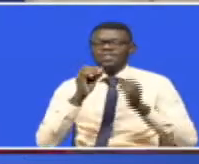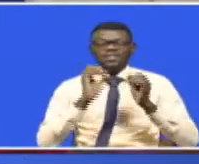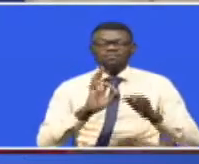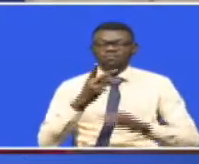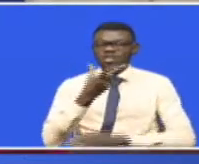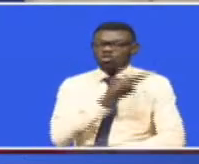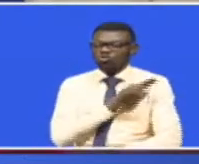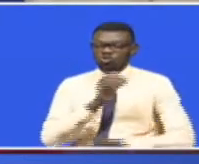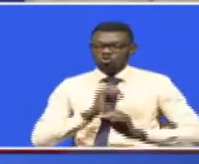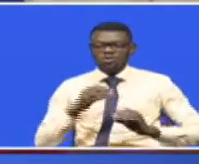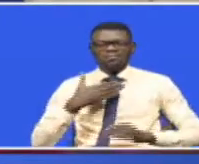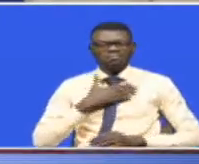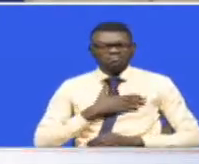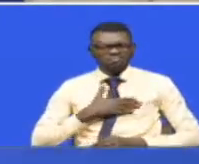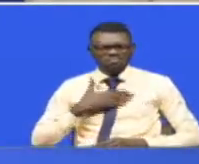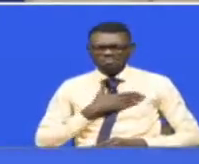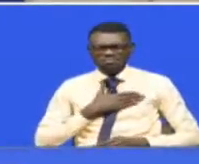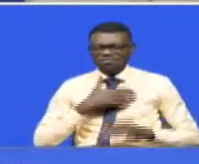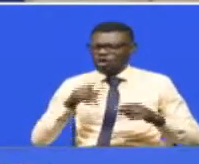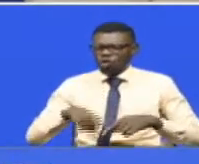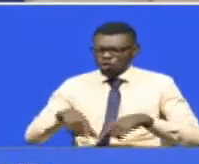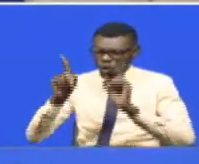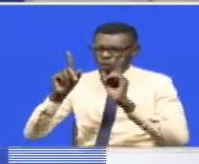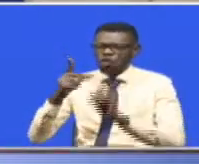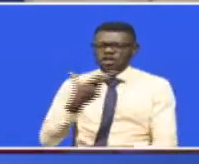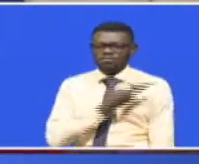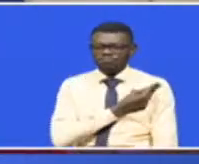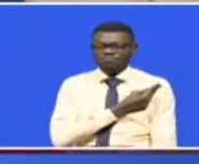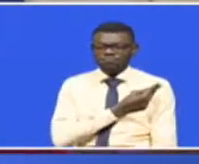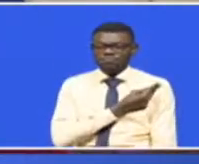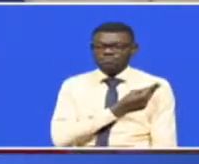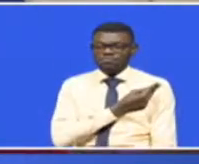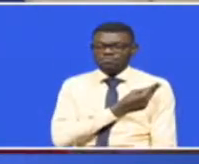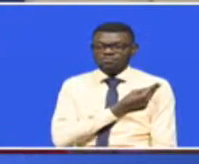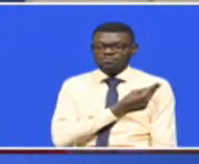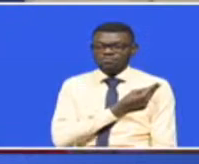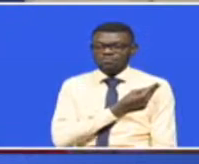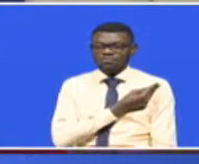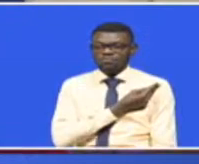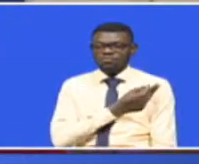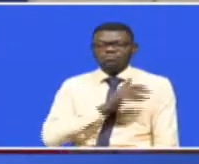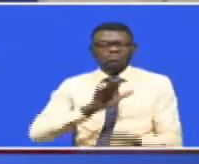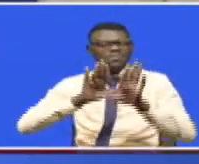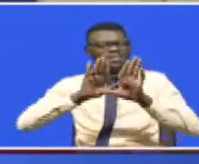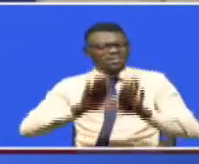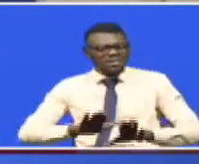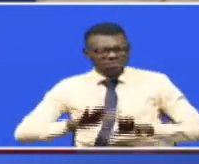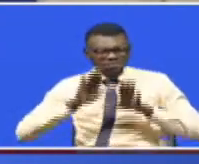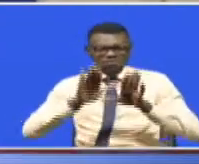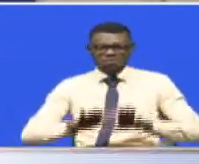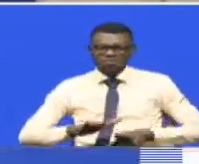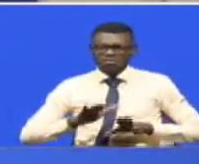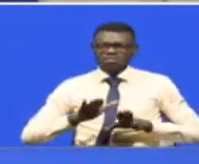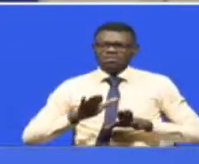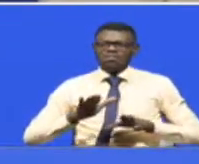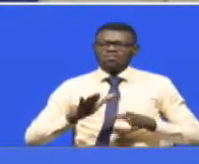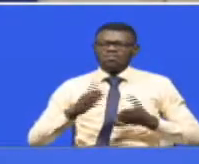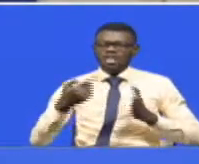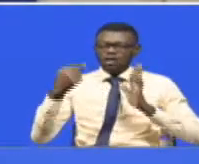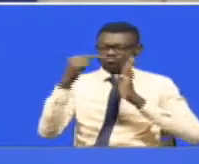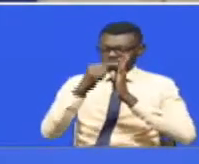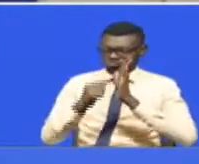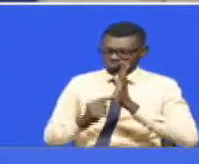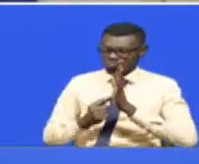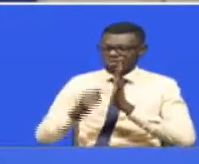tafadhali uchanjwe, tafadhali. Let's all get vaccinated, let us be very careful. Let us follow the